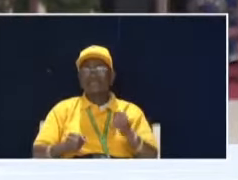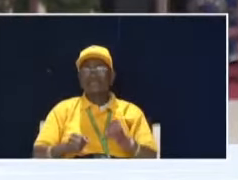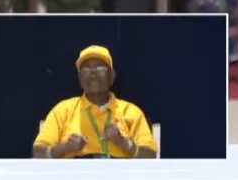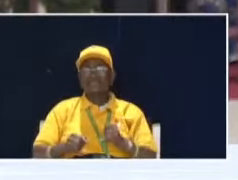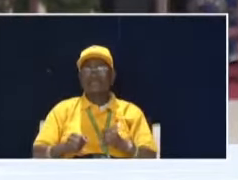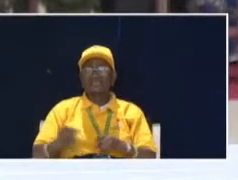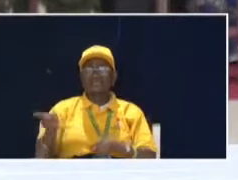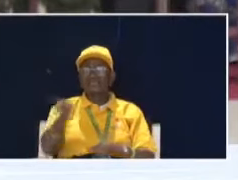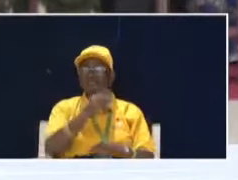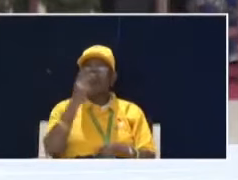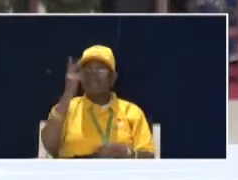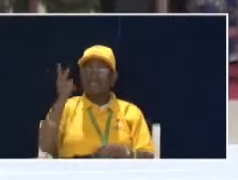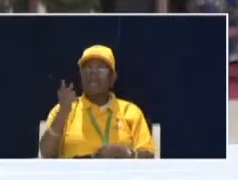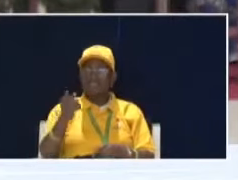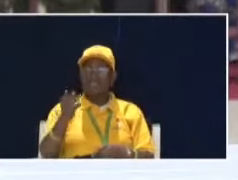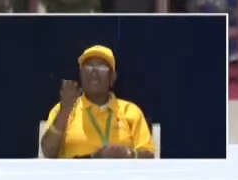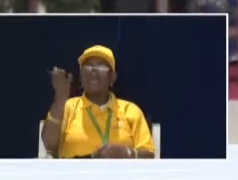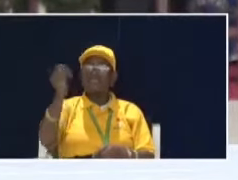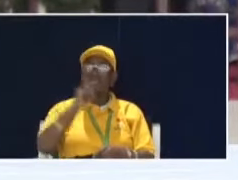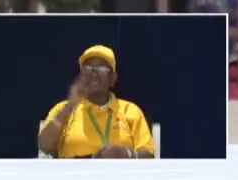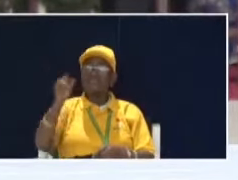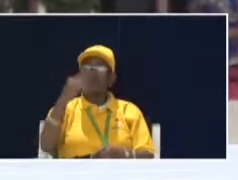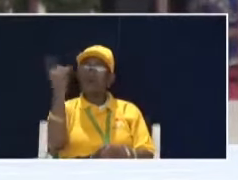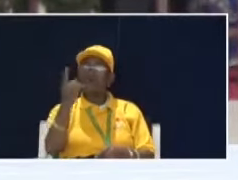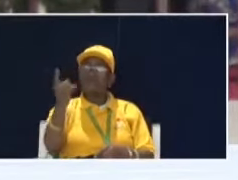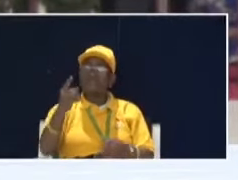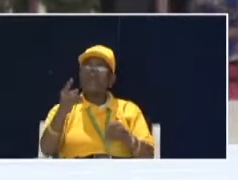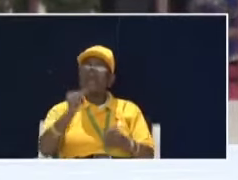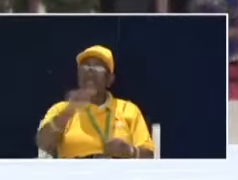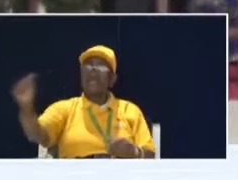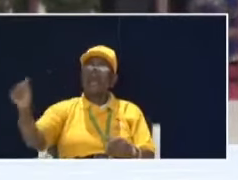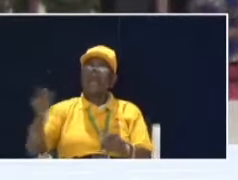You see, there's always a set time.